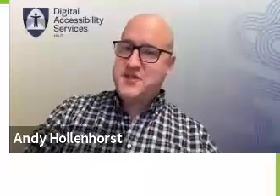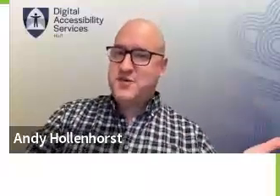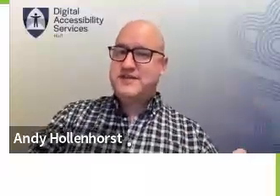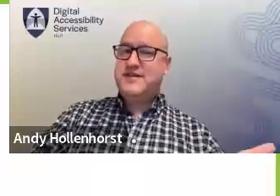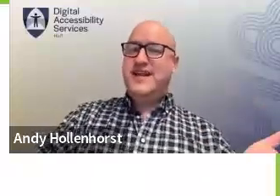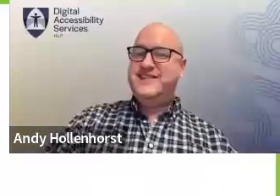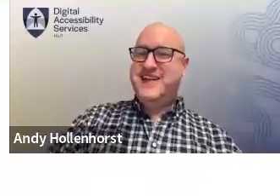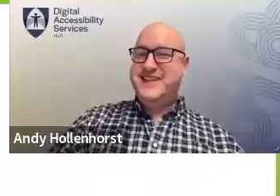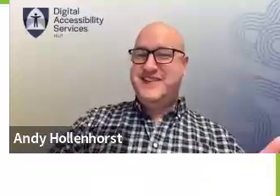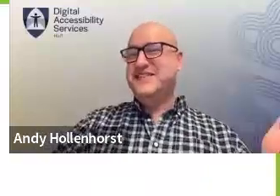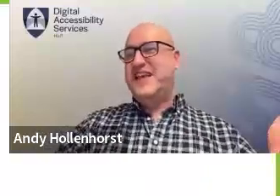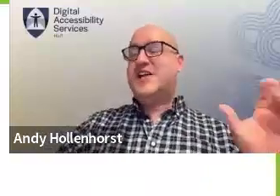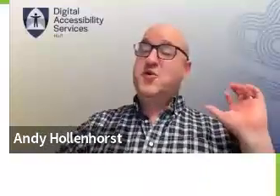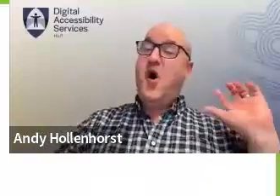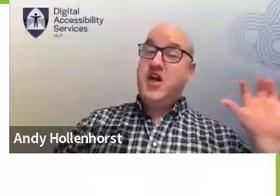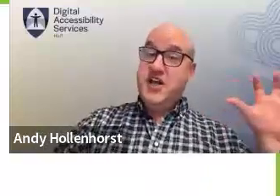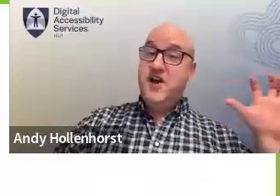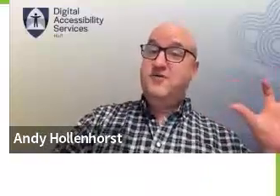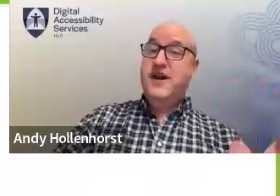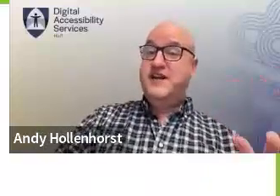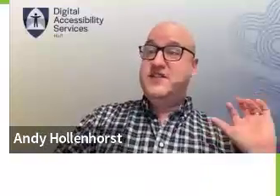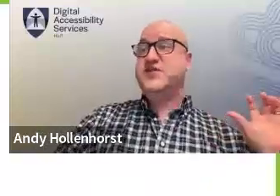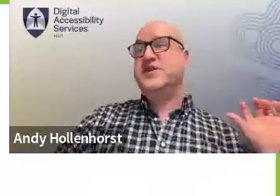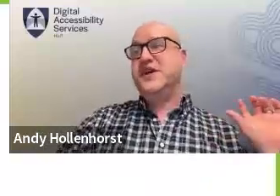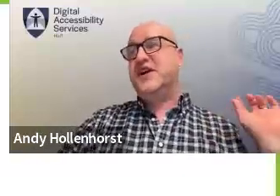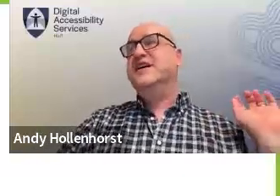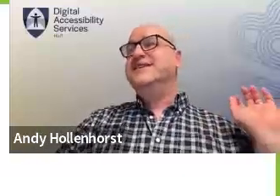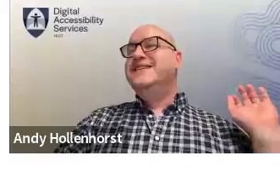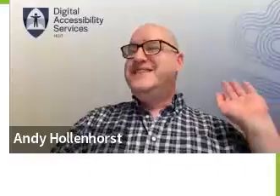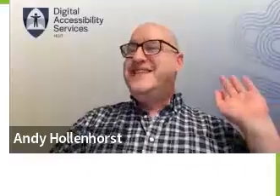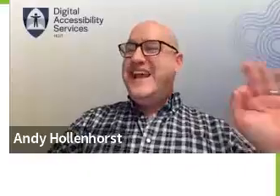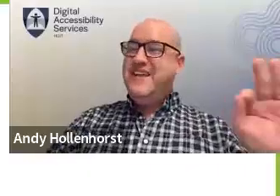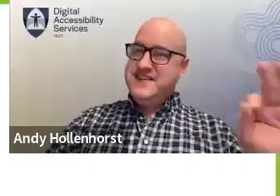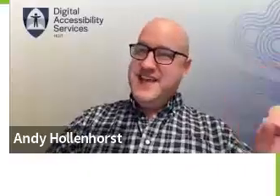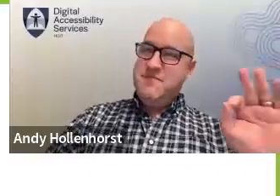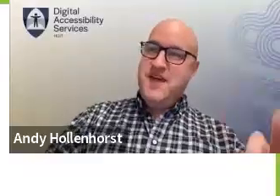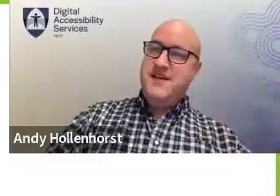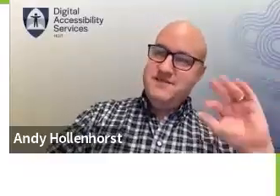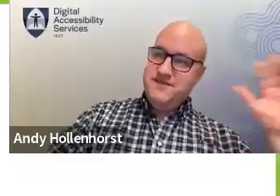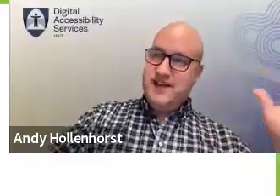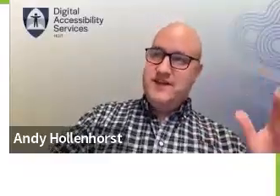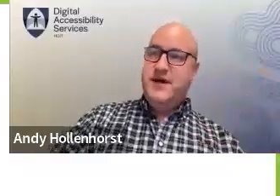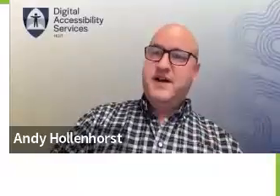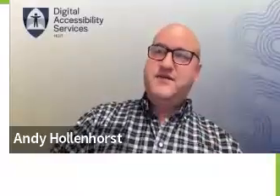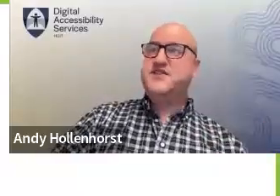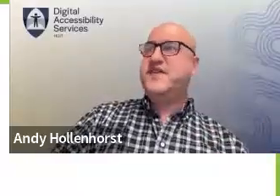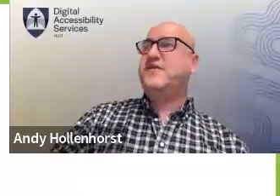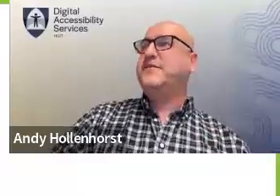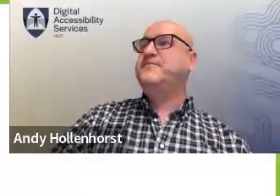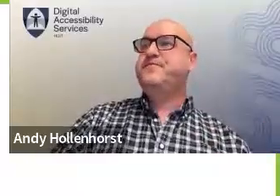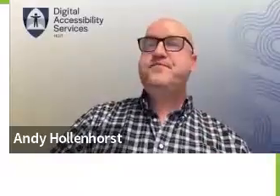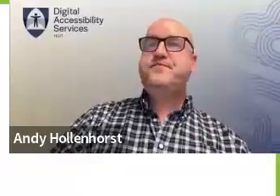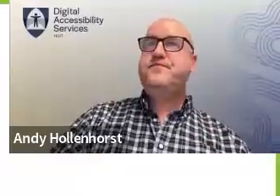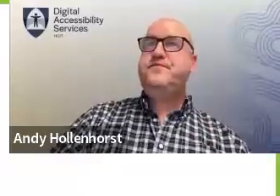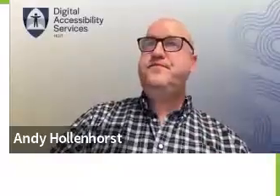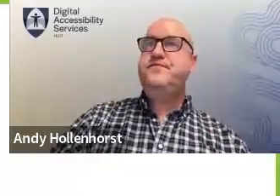of imagine that it's actual audio, right, of a screen reader saying the same thing, right, about Harvard's